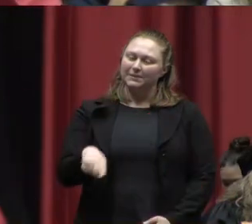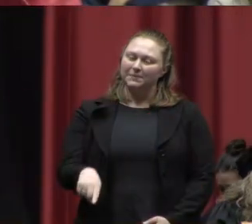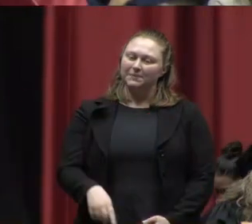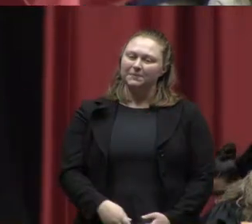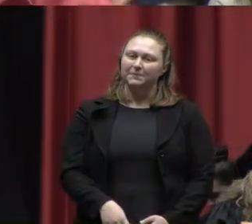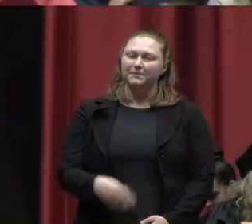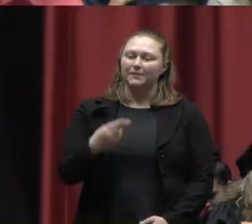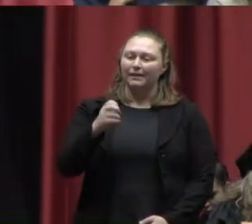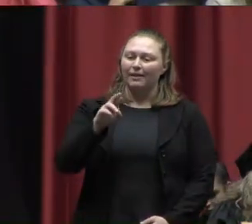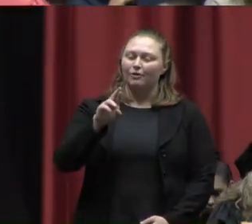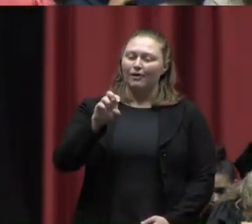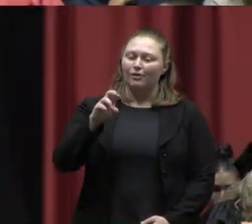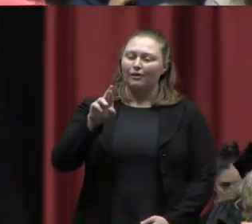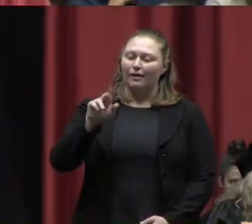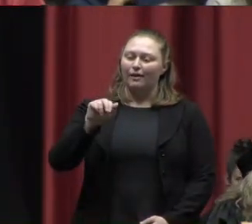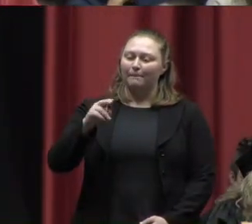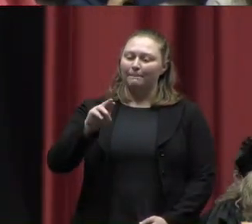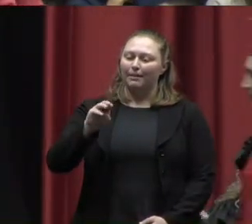Eric Diaz.